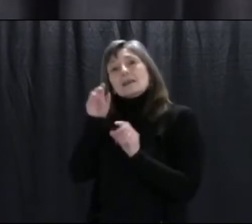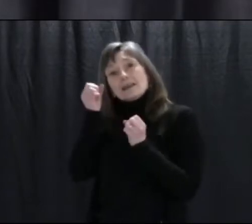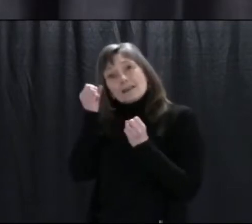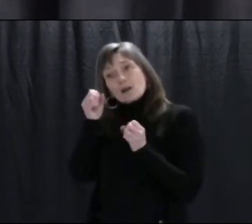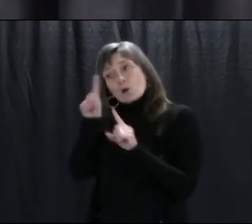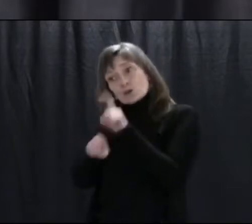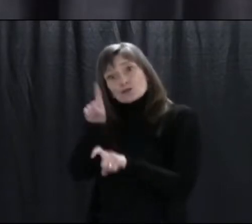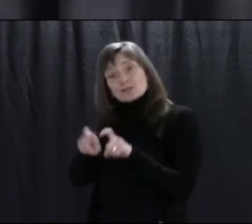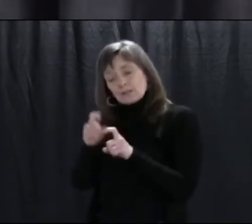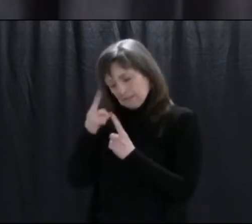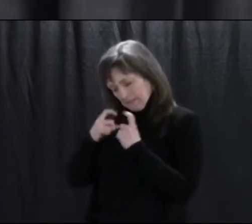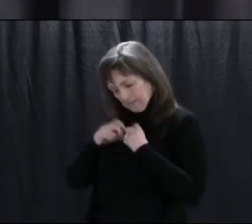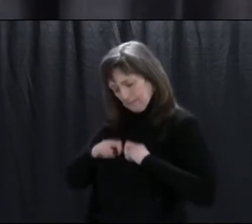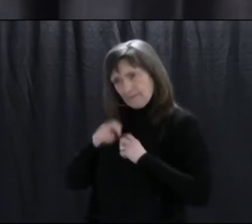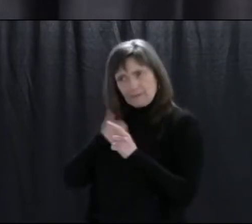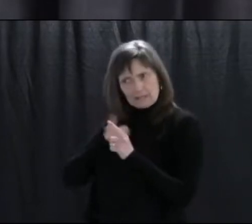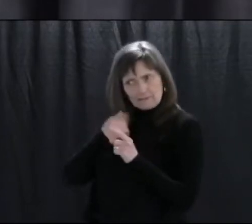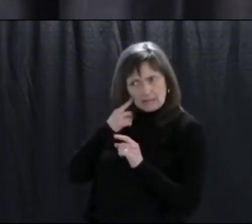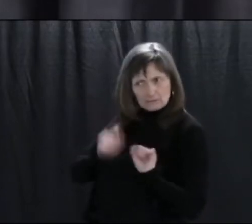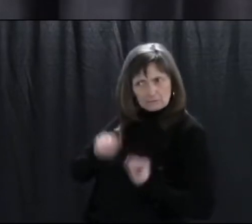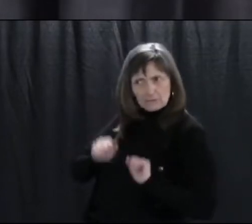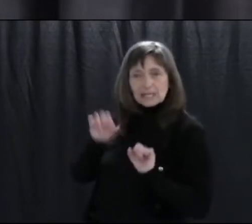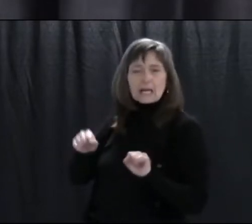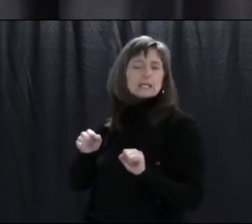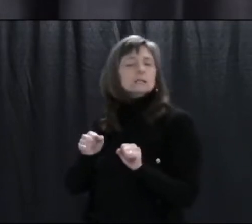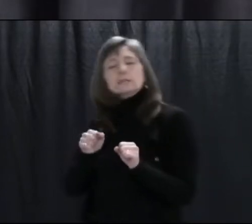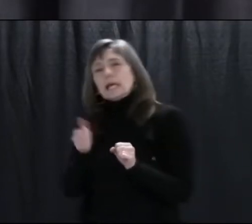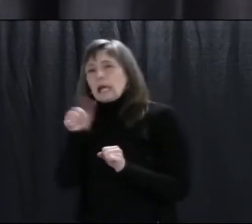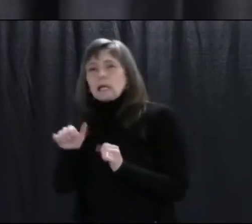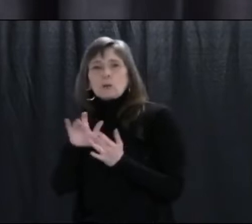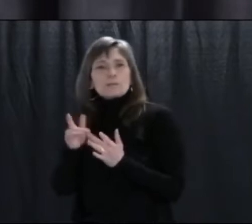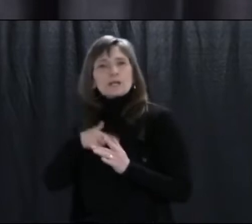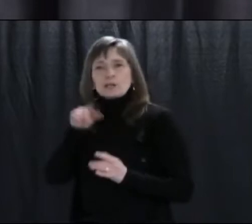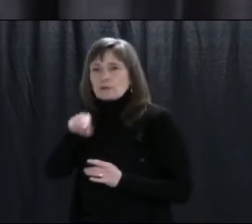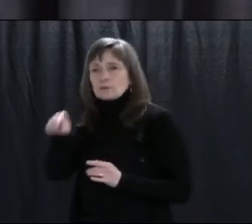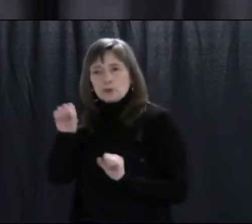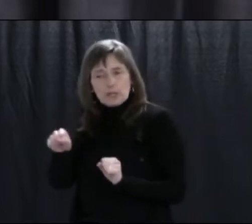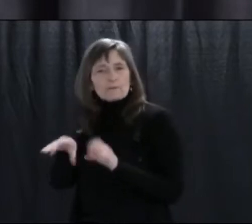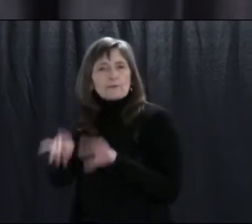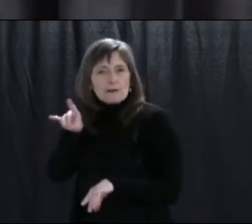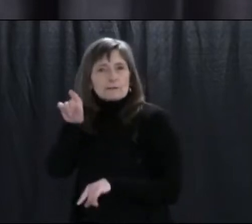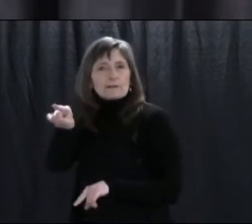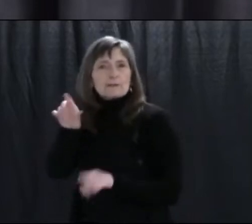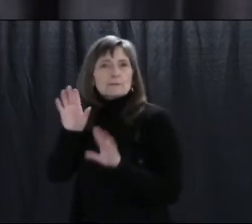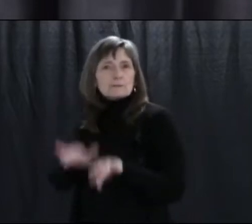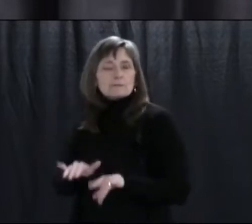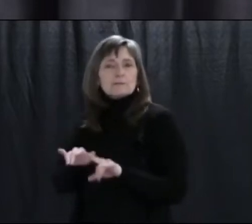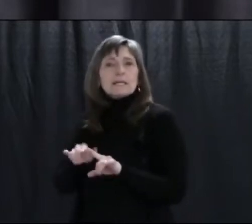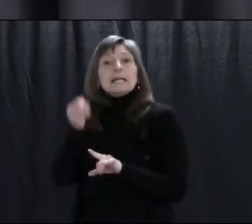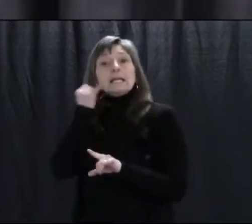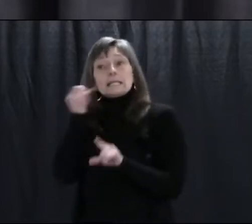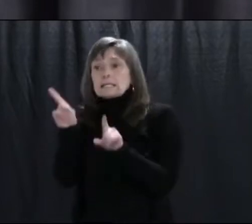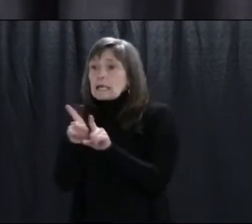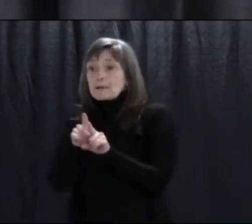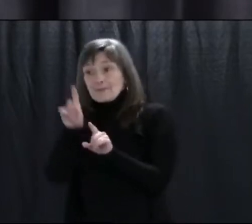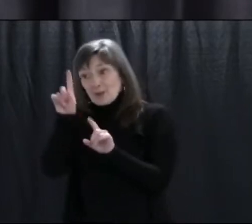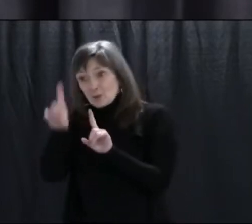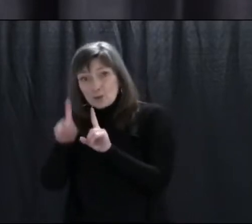accessible through any of our websites, and it gives you the same information and the same output that you would get for talking